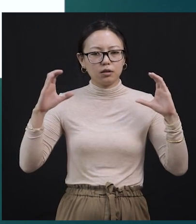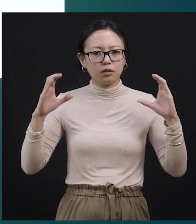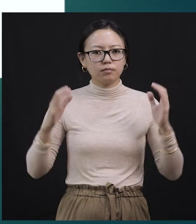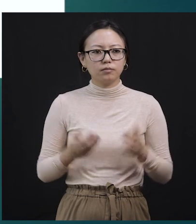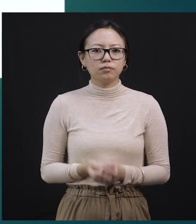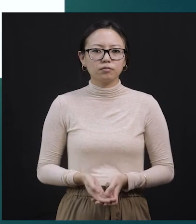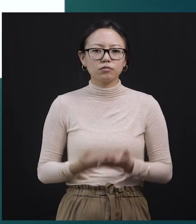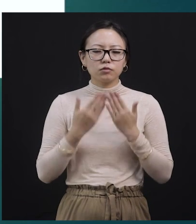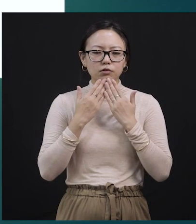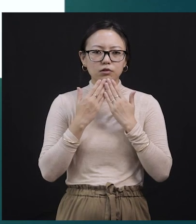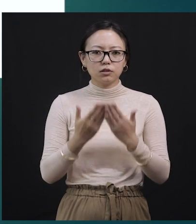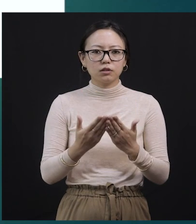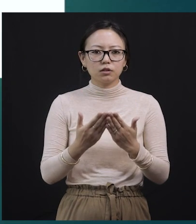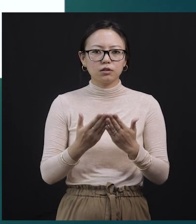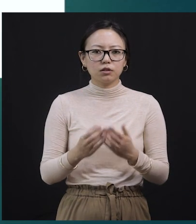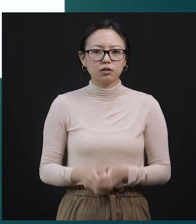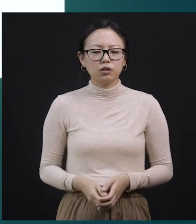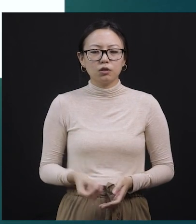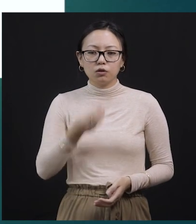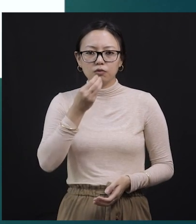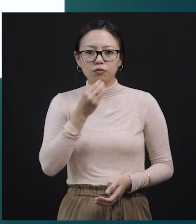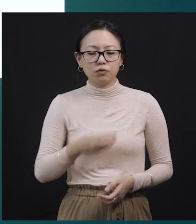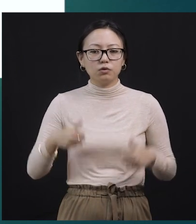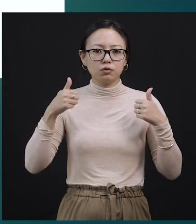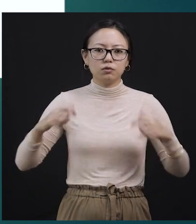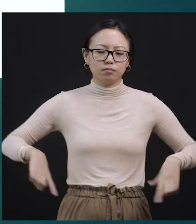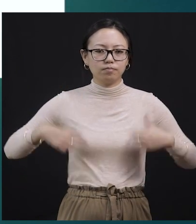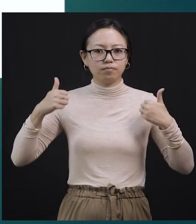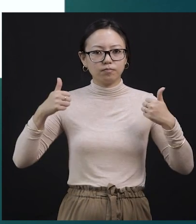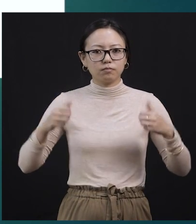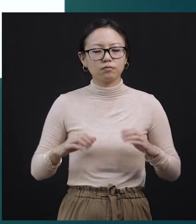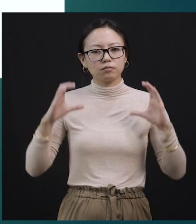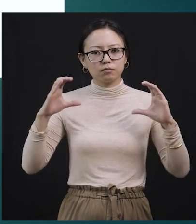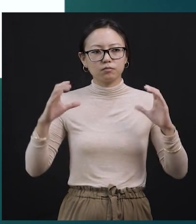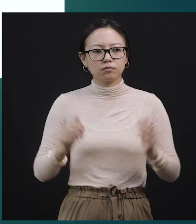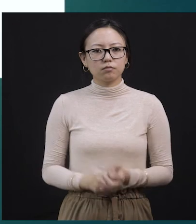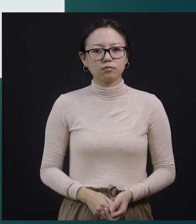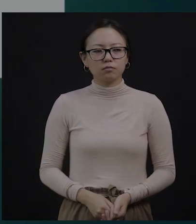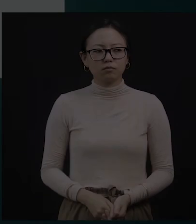take care and then eat healthy food. Stay safe. Thank you.